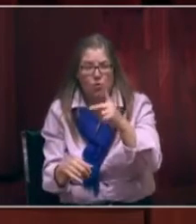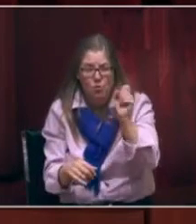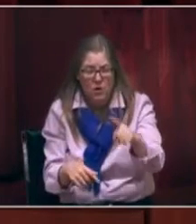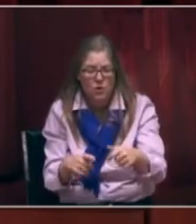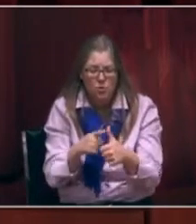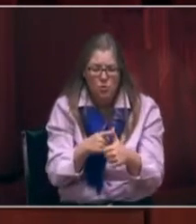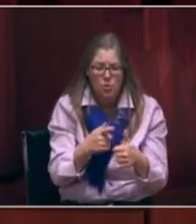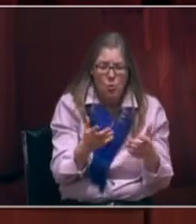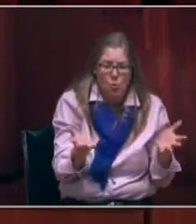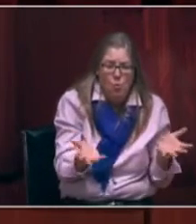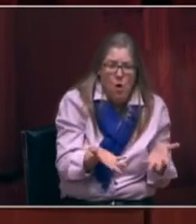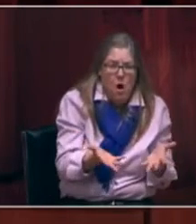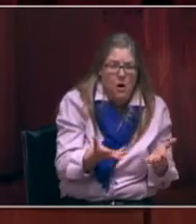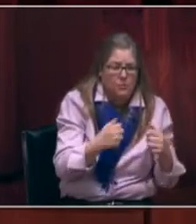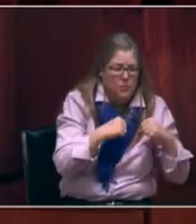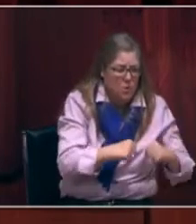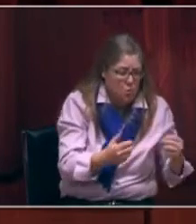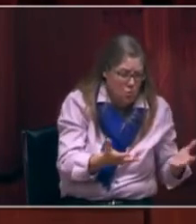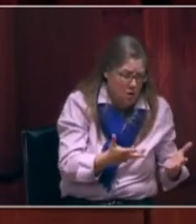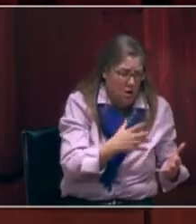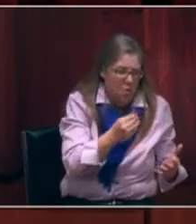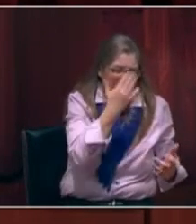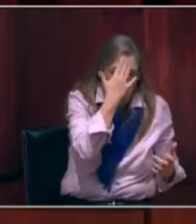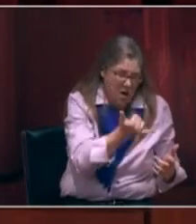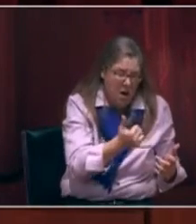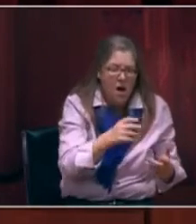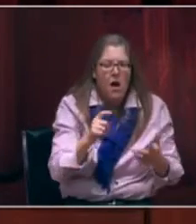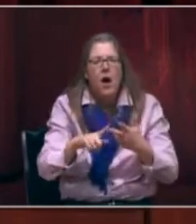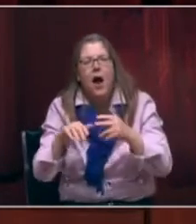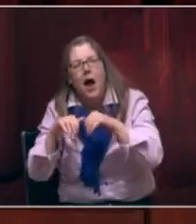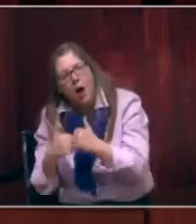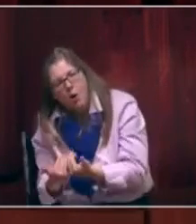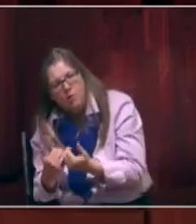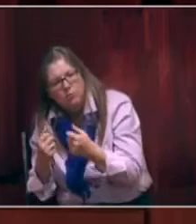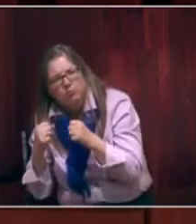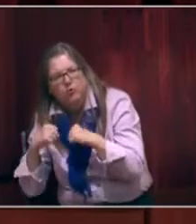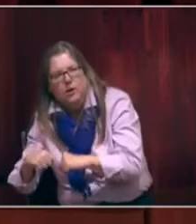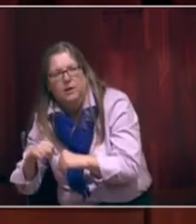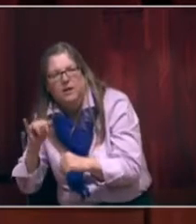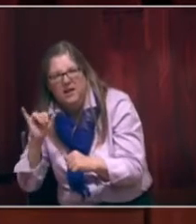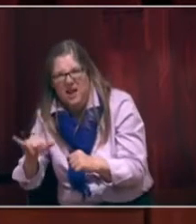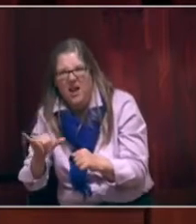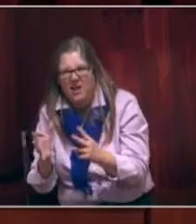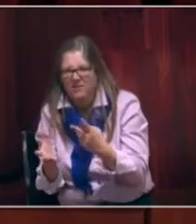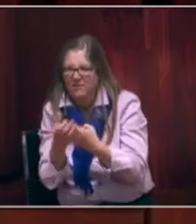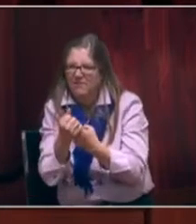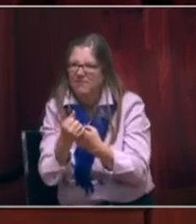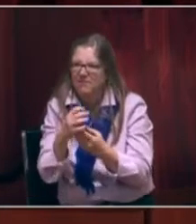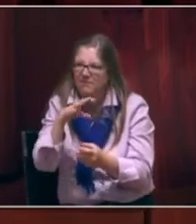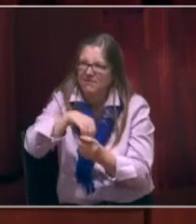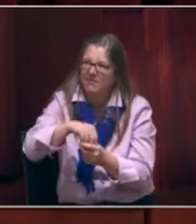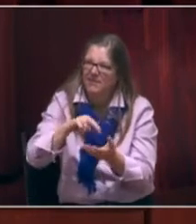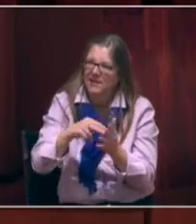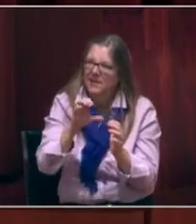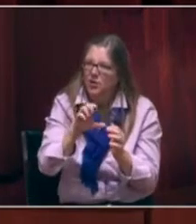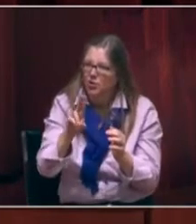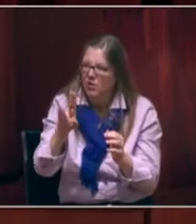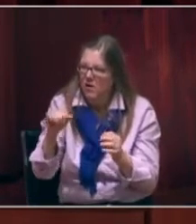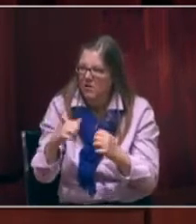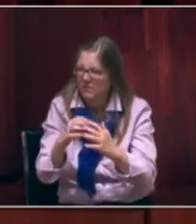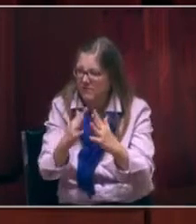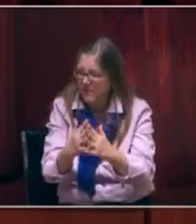protecting and why? And of course, how are you protecting that information? And that forms the CUI program. So, of course, we have something